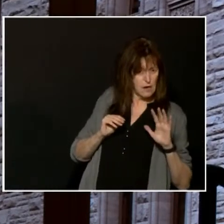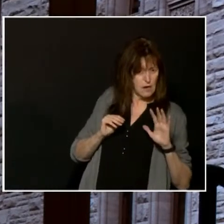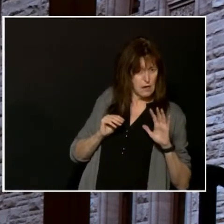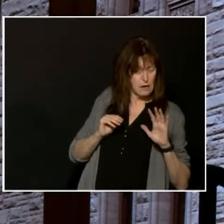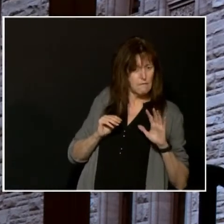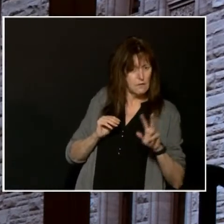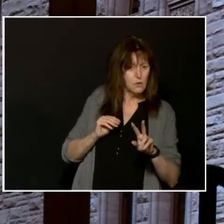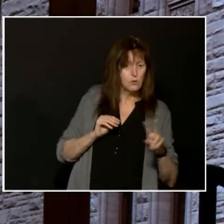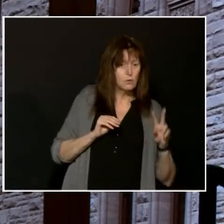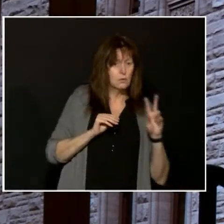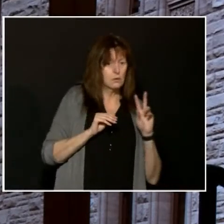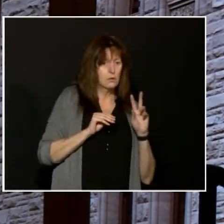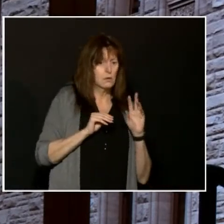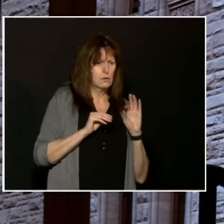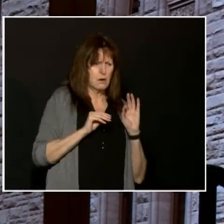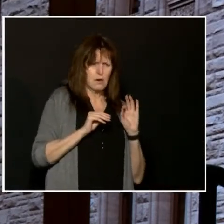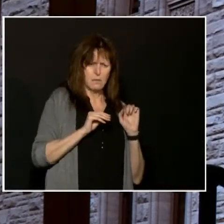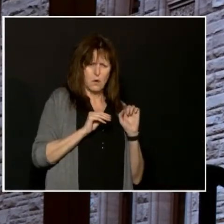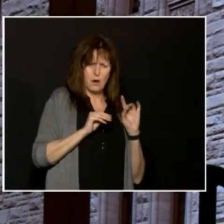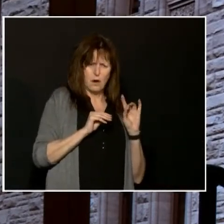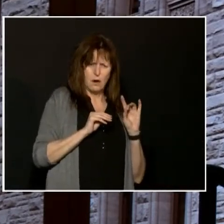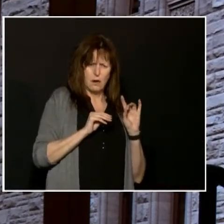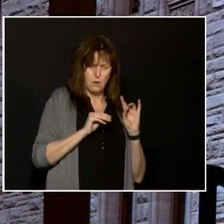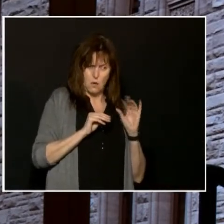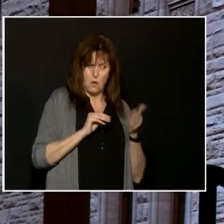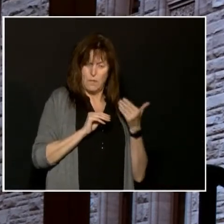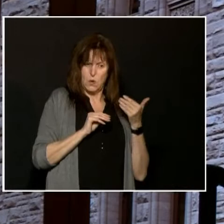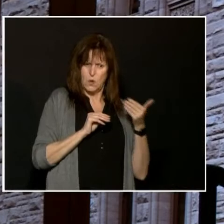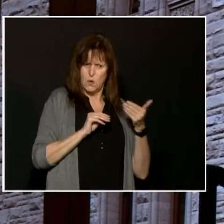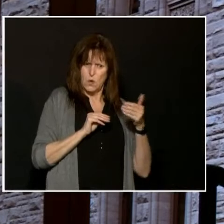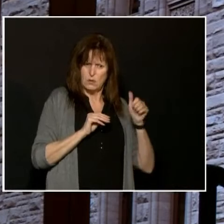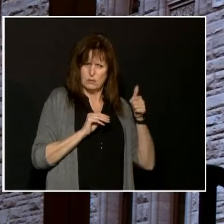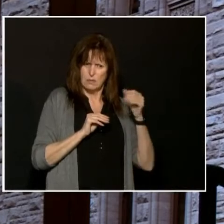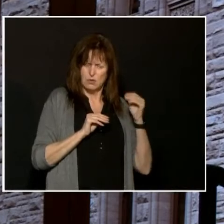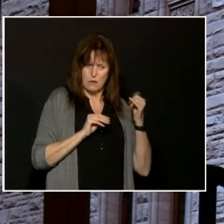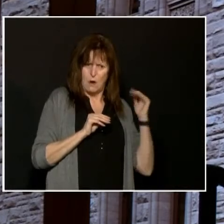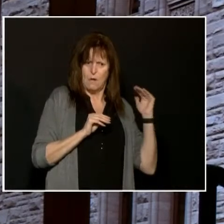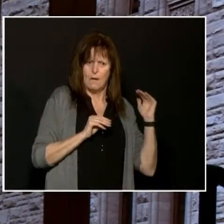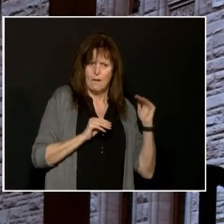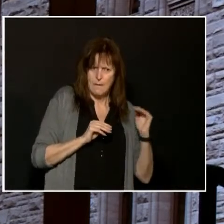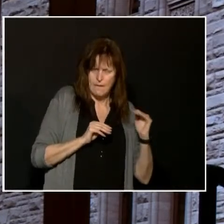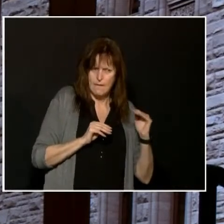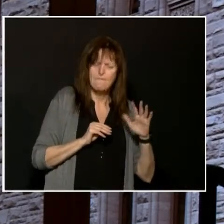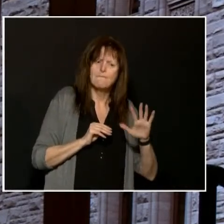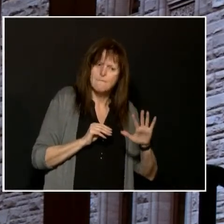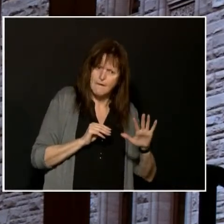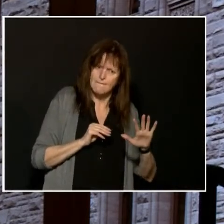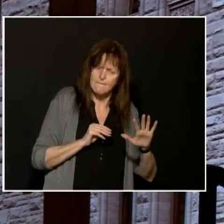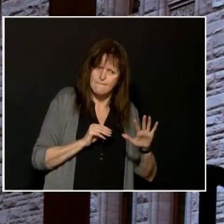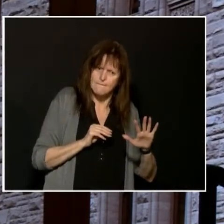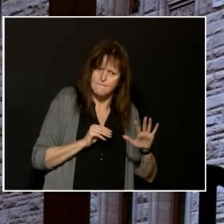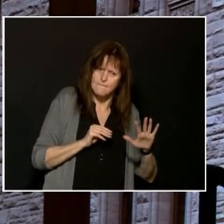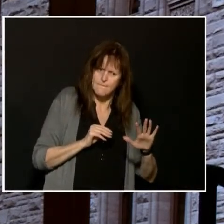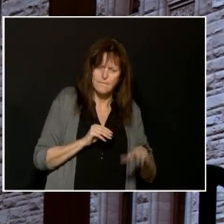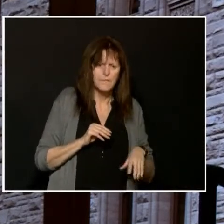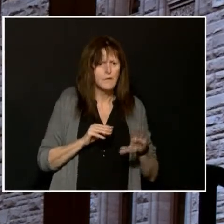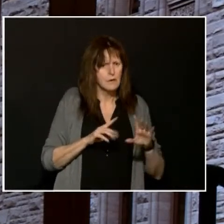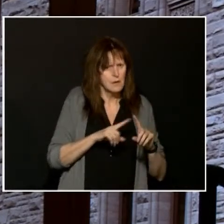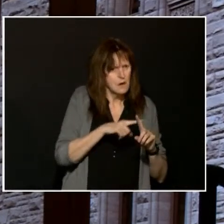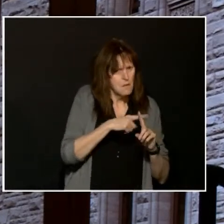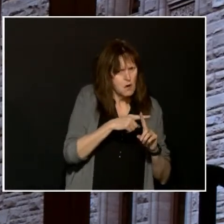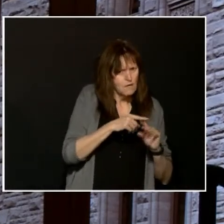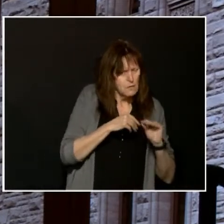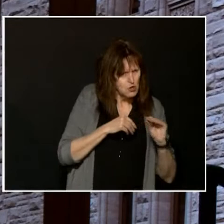10%. So the testing volumes are remaining steady and the percent positive coming down, which shows you that we are